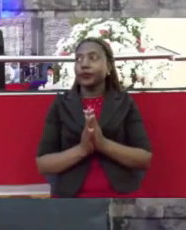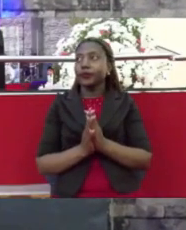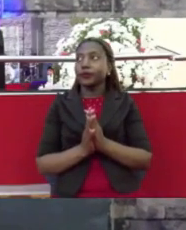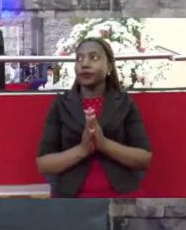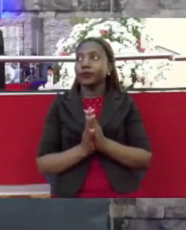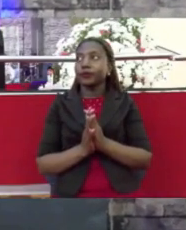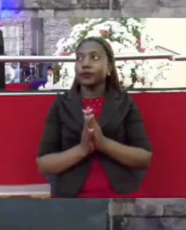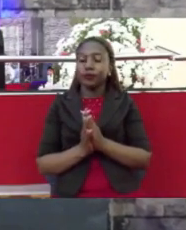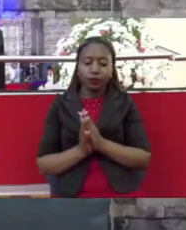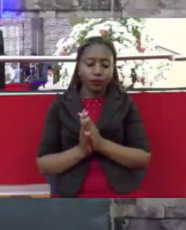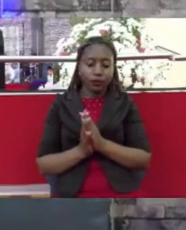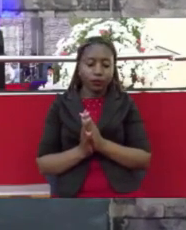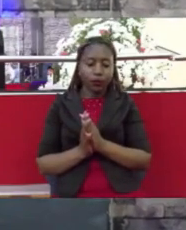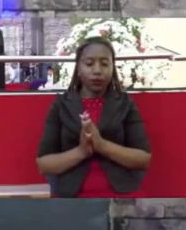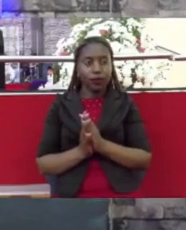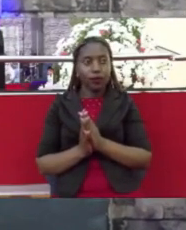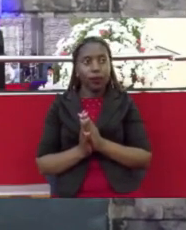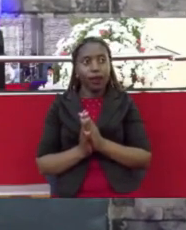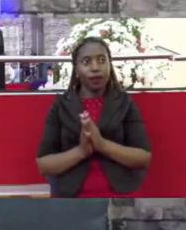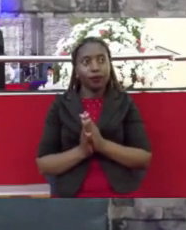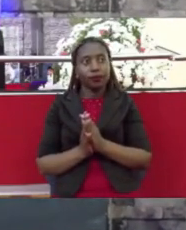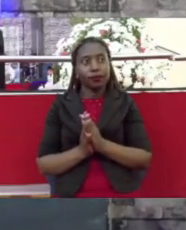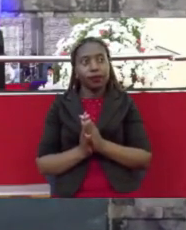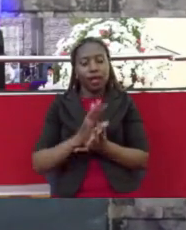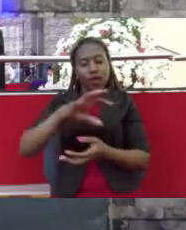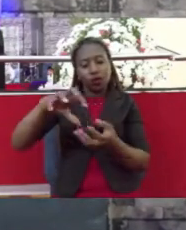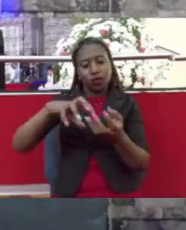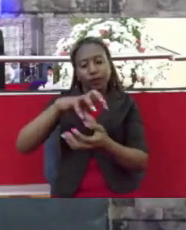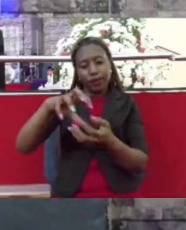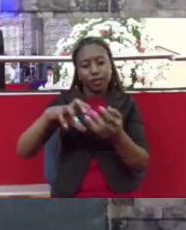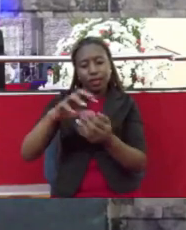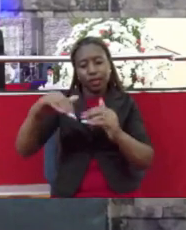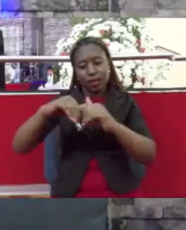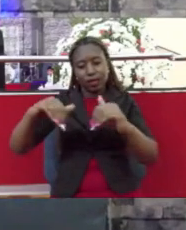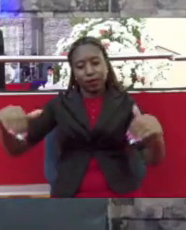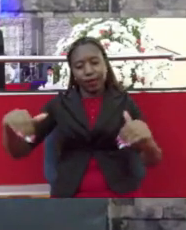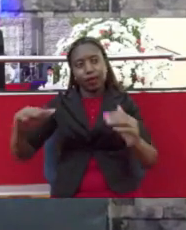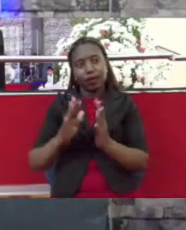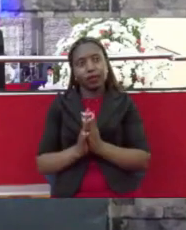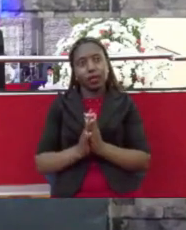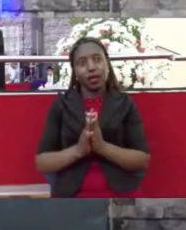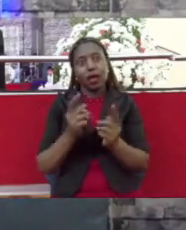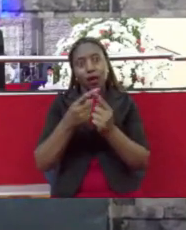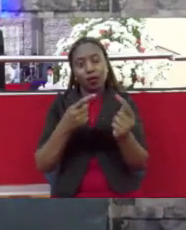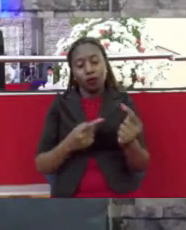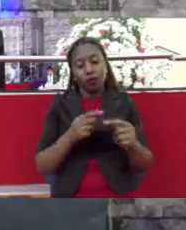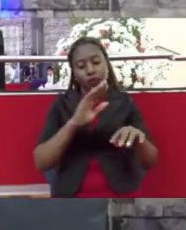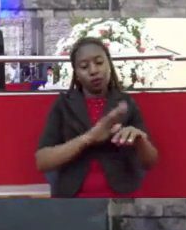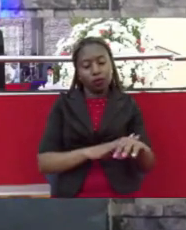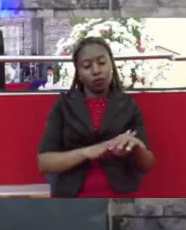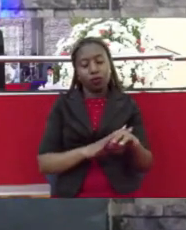vilivyokuwa vilivyo vizito, of the mixture are separated from the lighter substance with the help of wind. Vile vitu